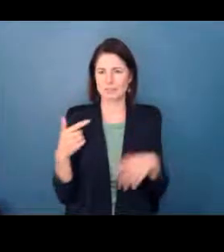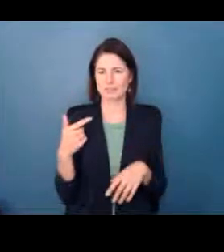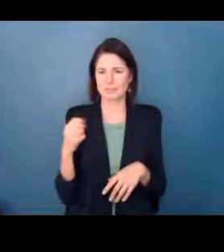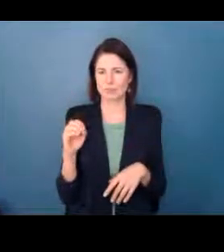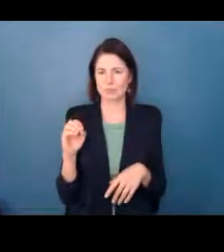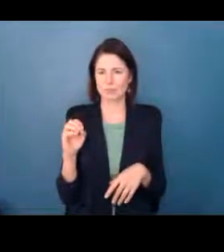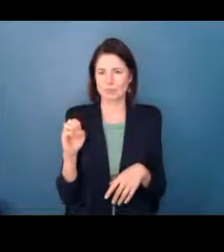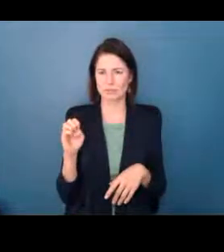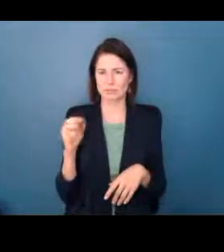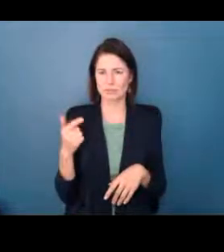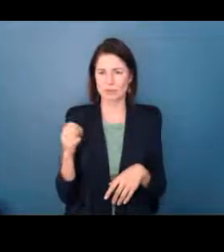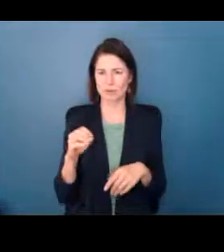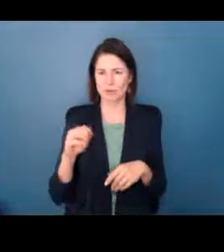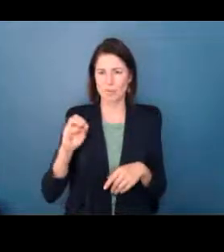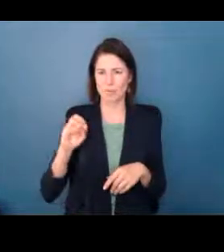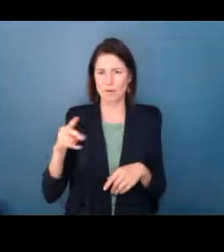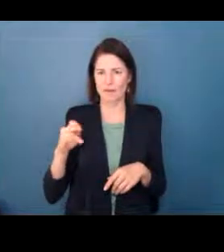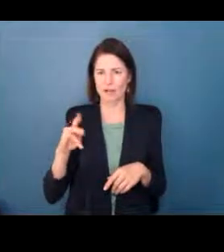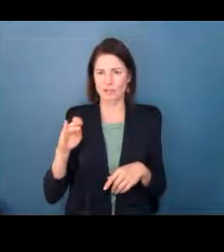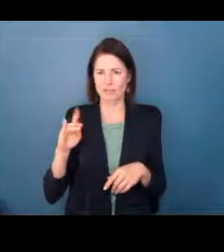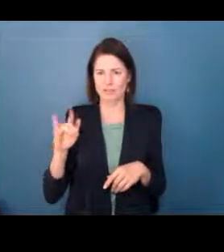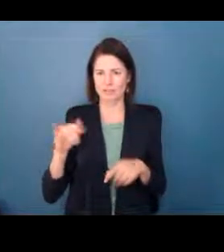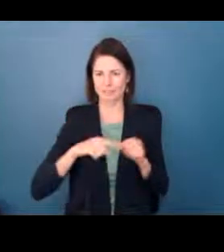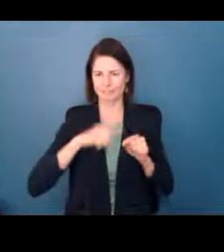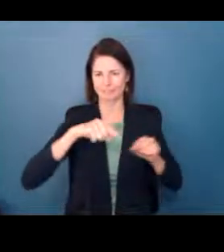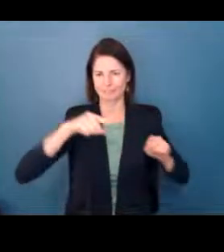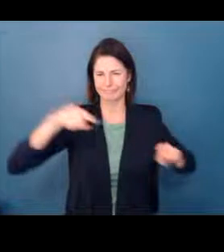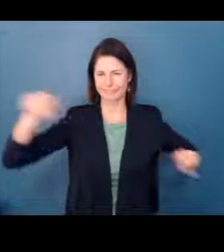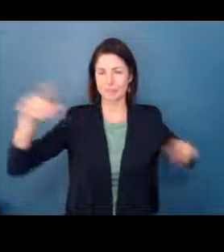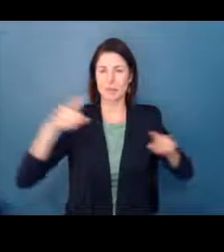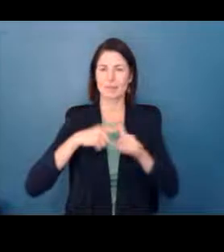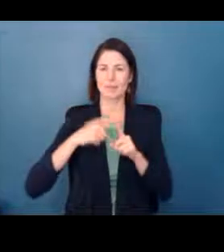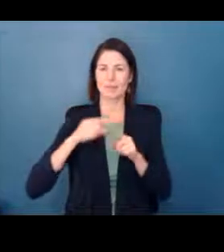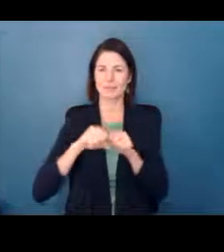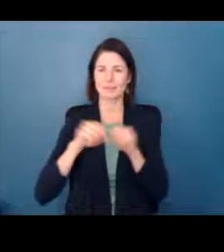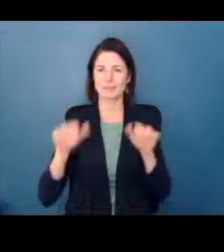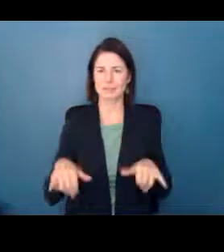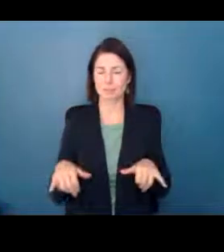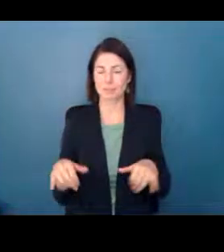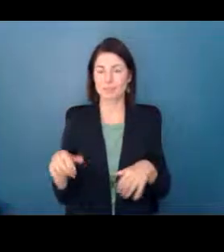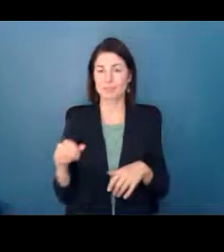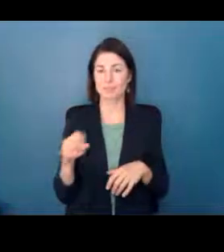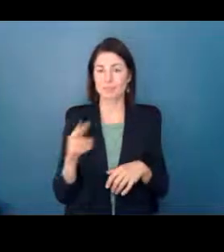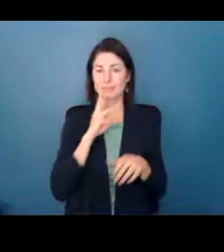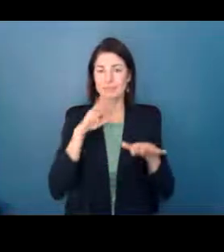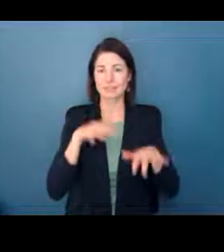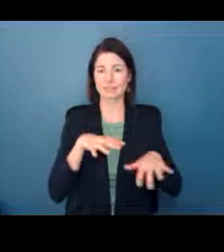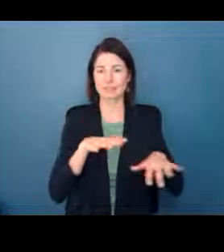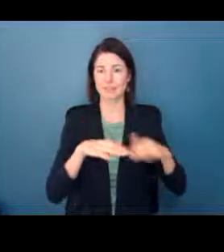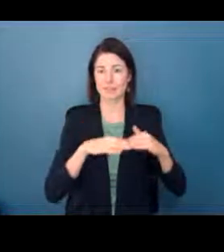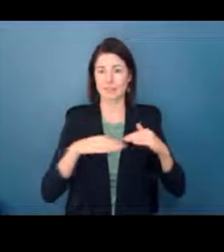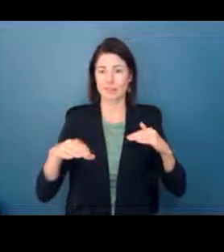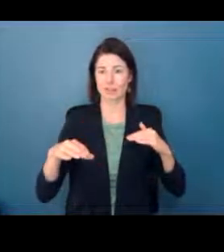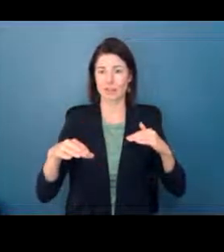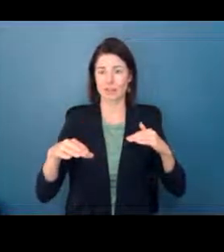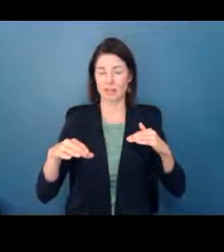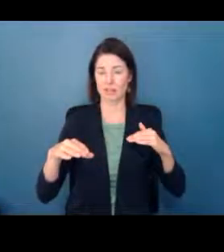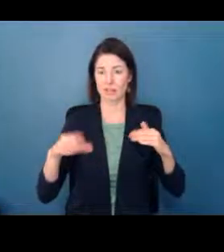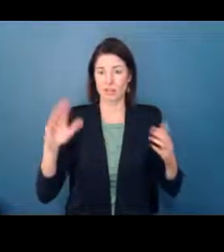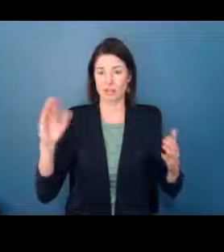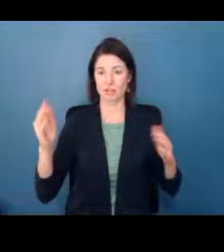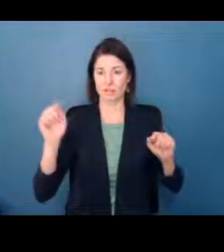geomorphologically, as well as in other systems. And the sea level, relative sea level that